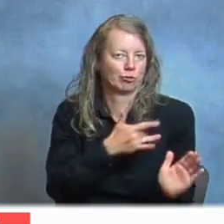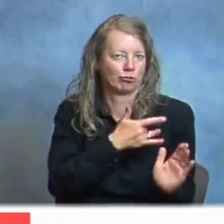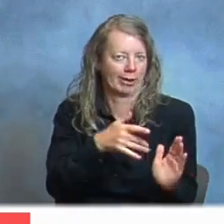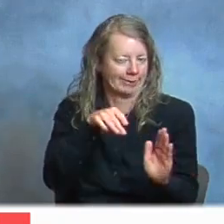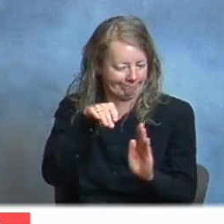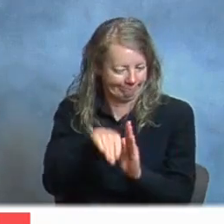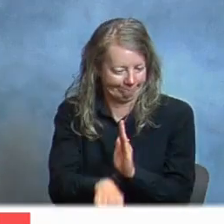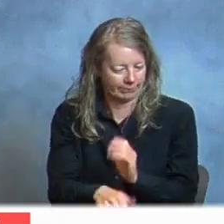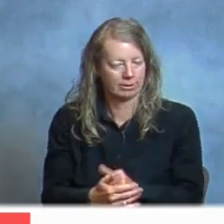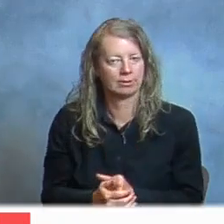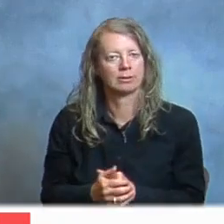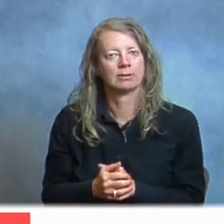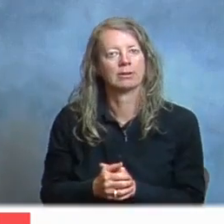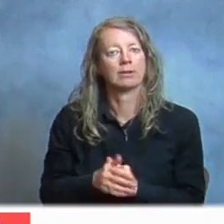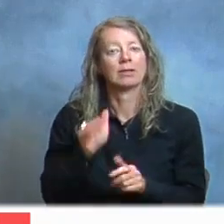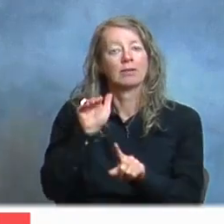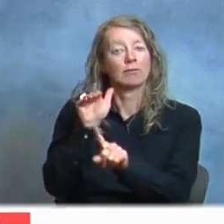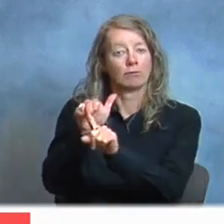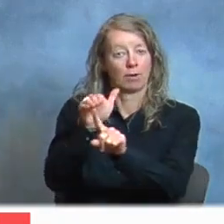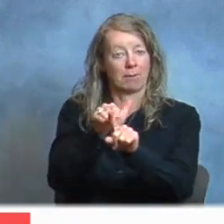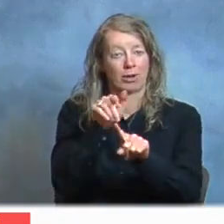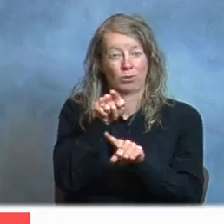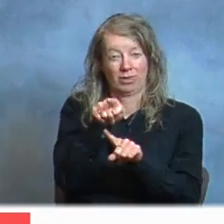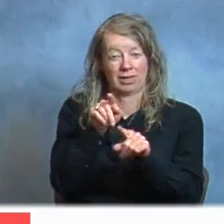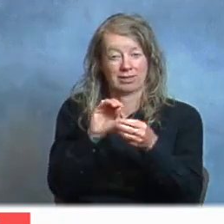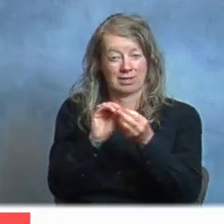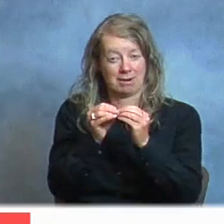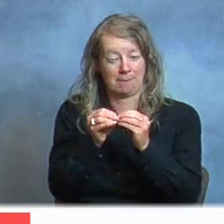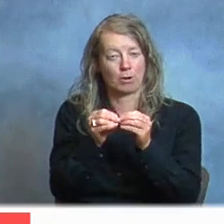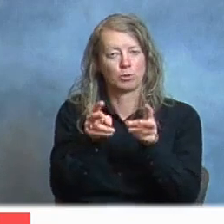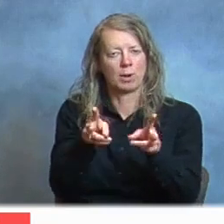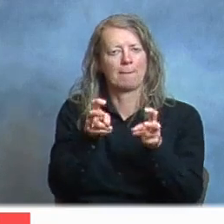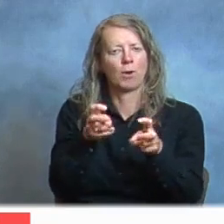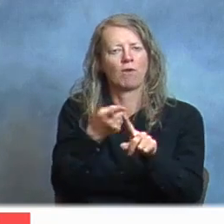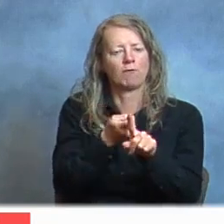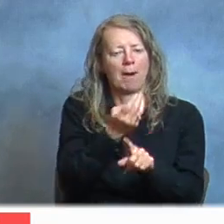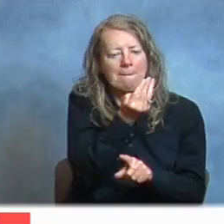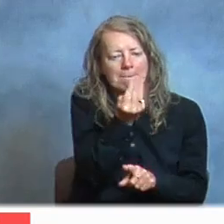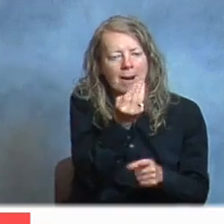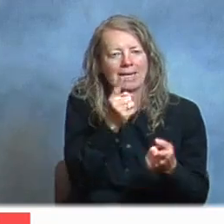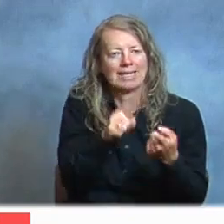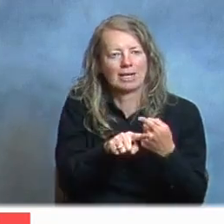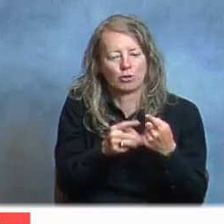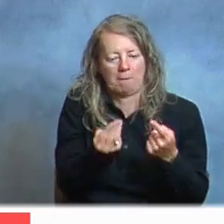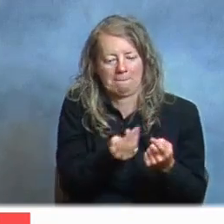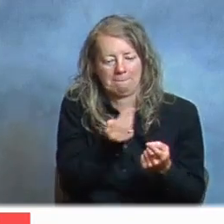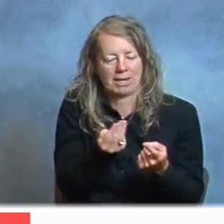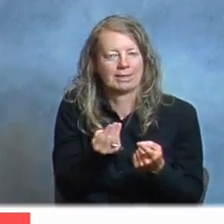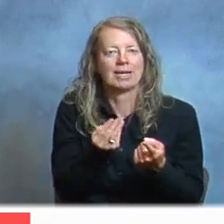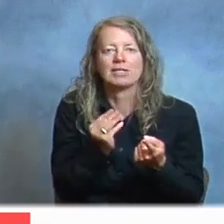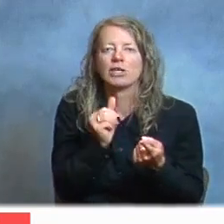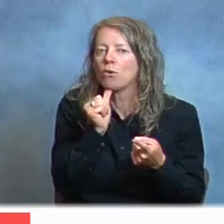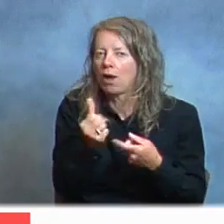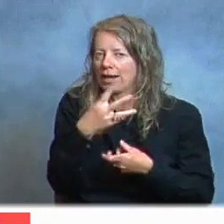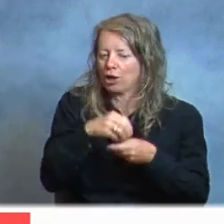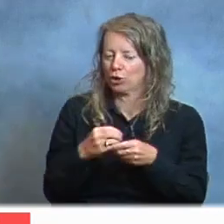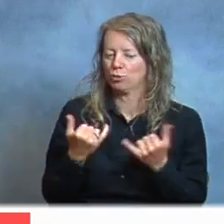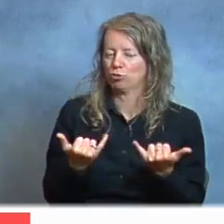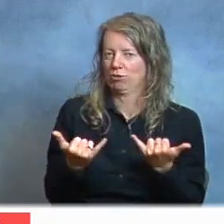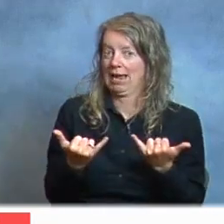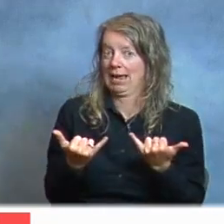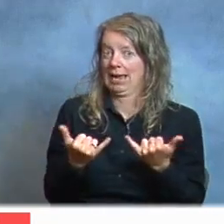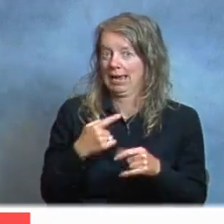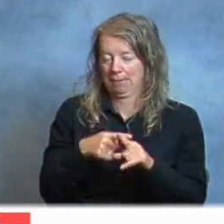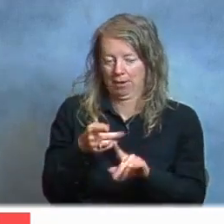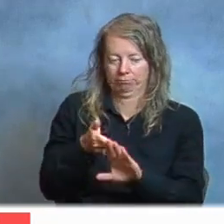And just a reminder that these metrics are from Monday to Monday, so they don't include today's data that I just went over, but everything